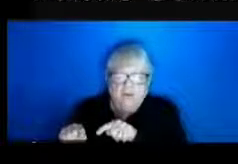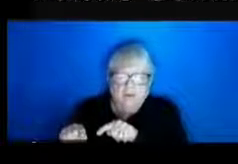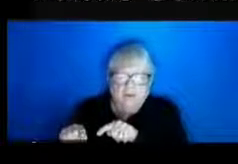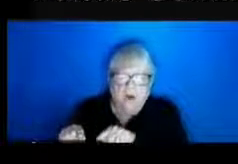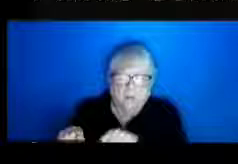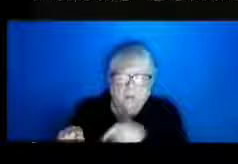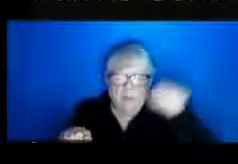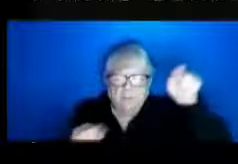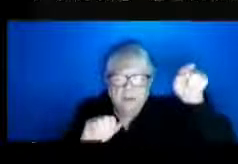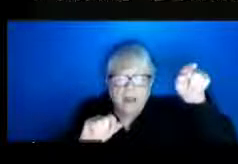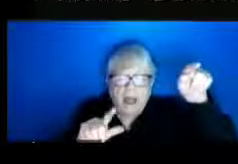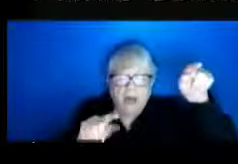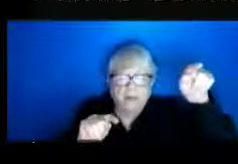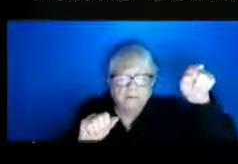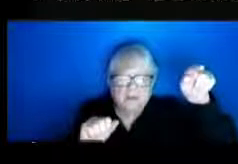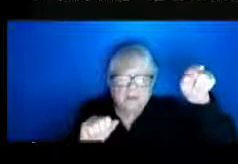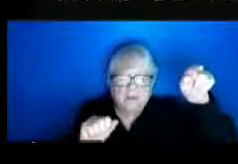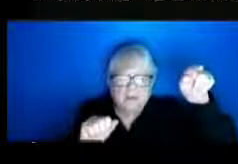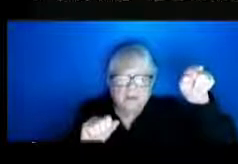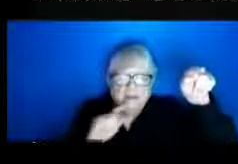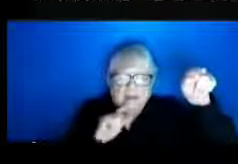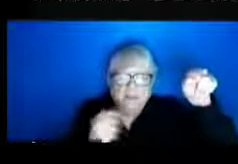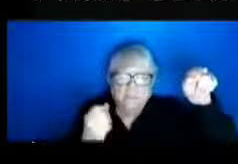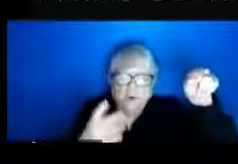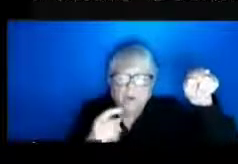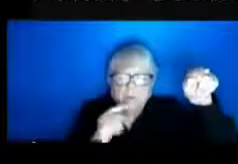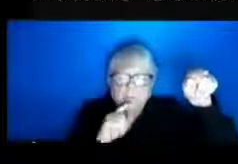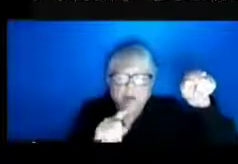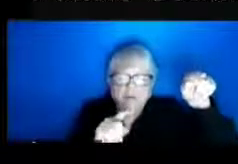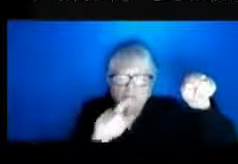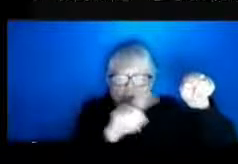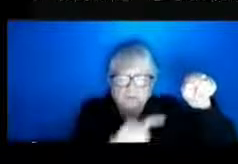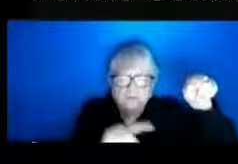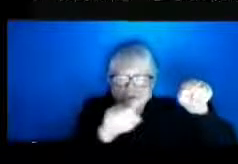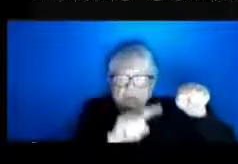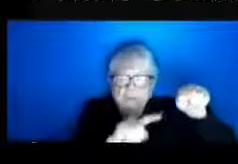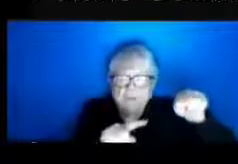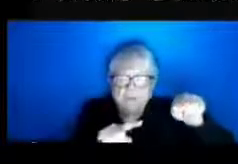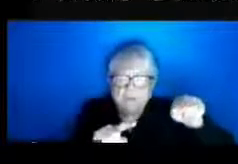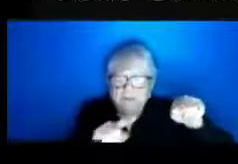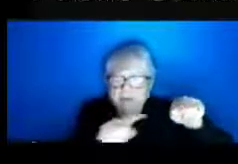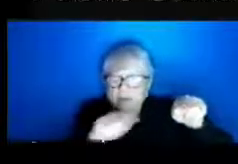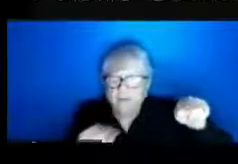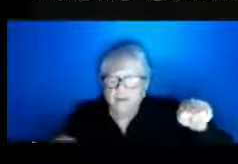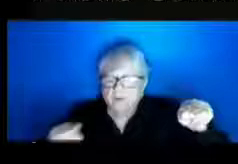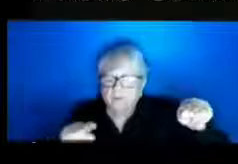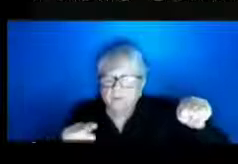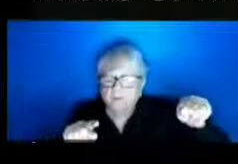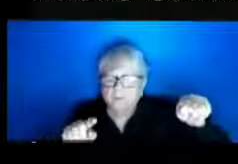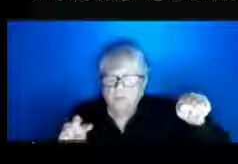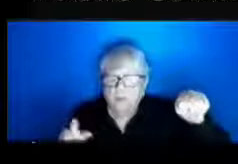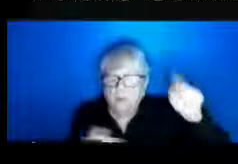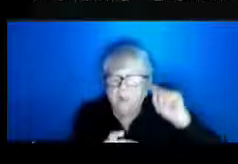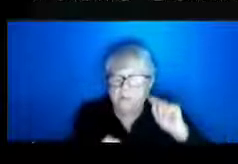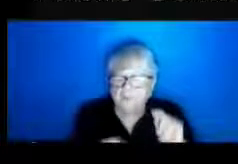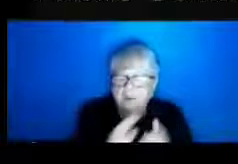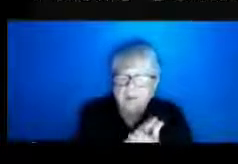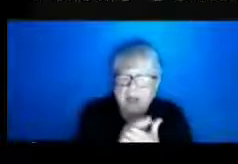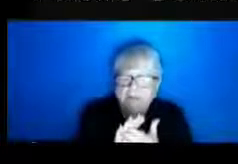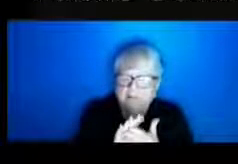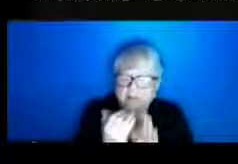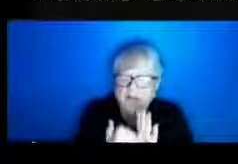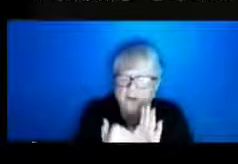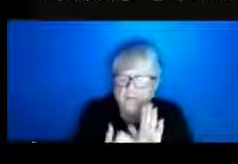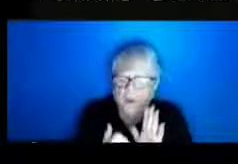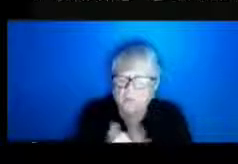Stanford region, including pretty much all of Santa Clara County, into one congressional district that we're able to nicely draw. So this